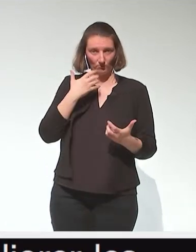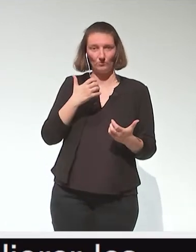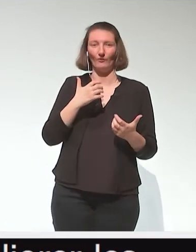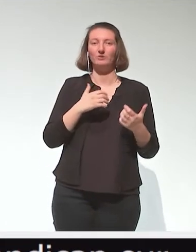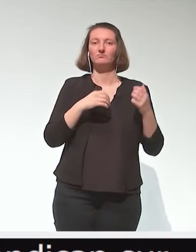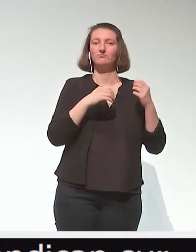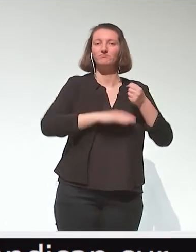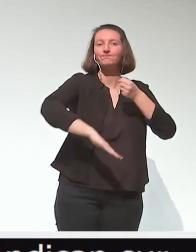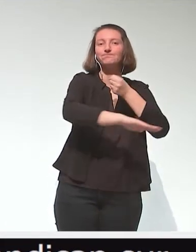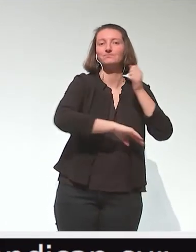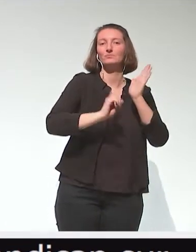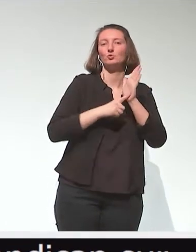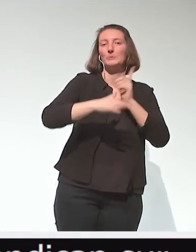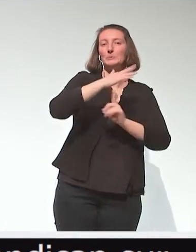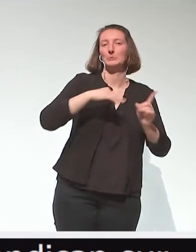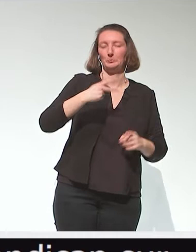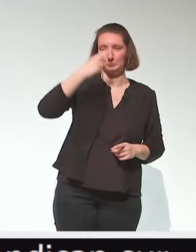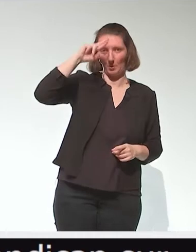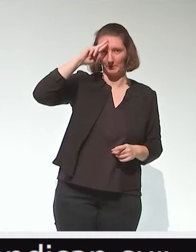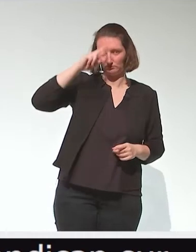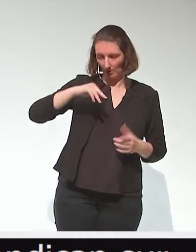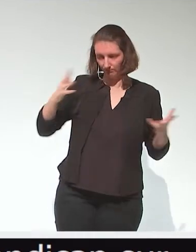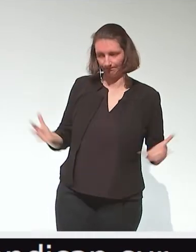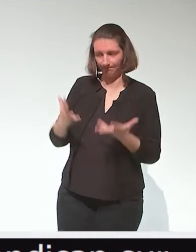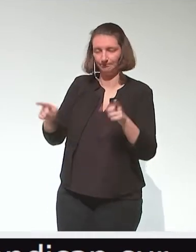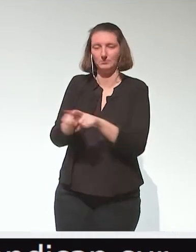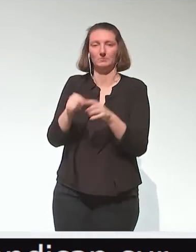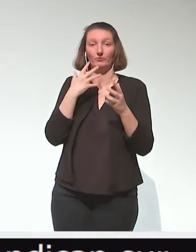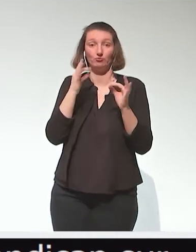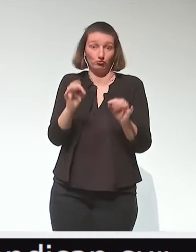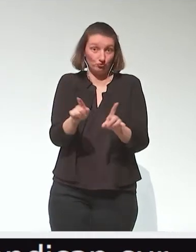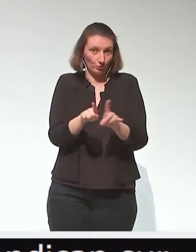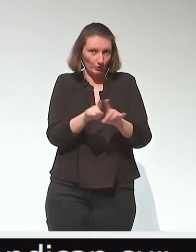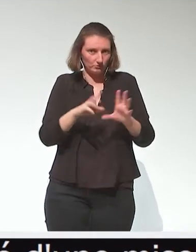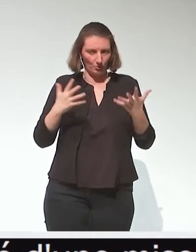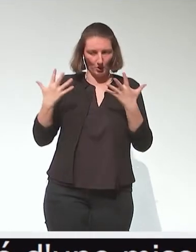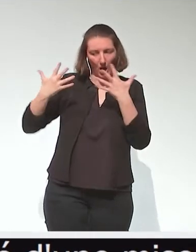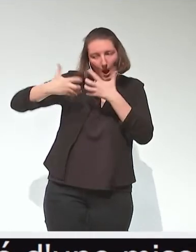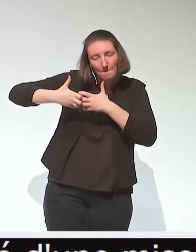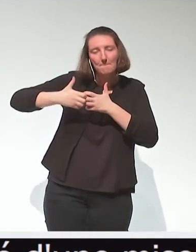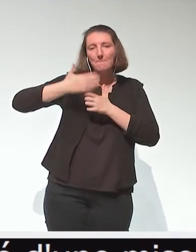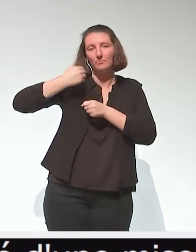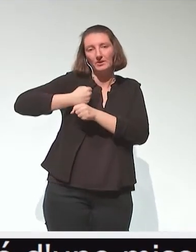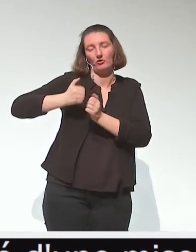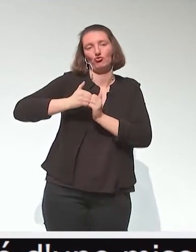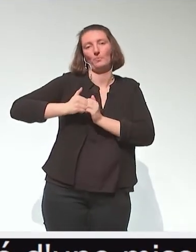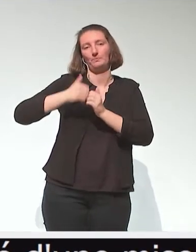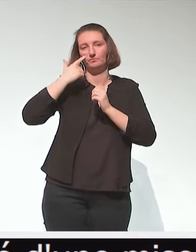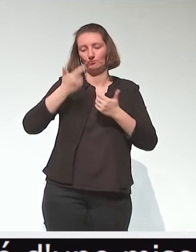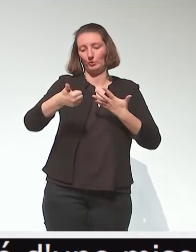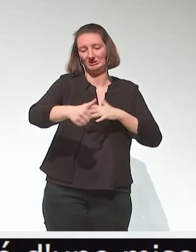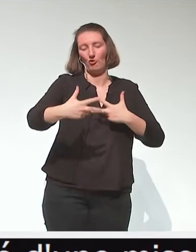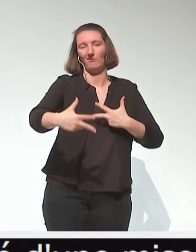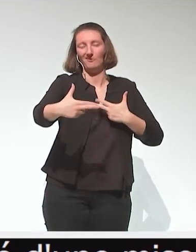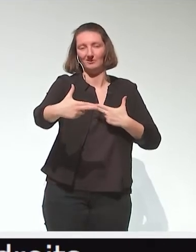to support the social pillars of Europe and reinforce coordination